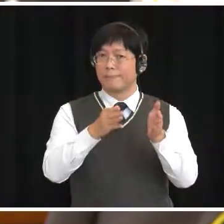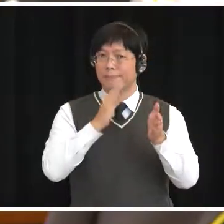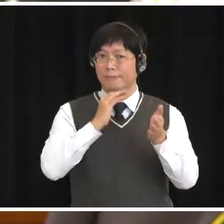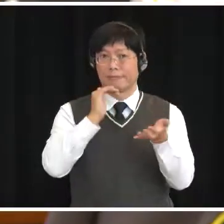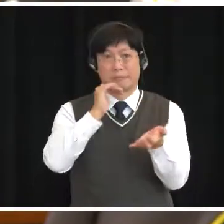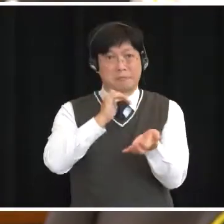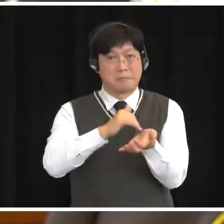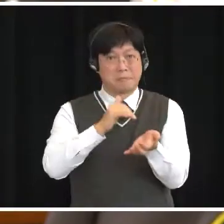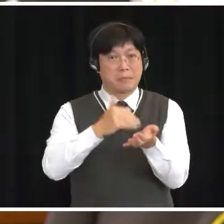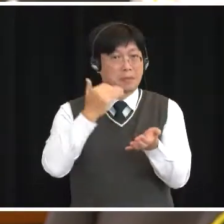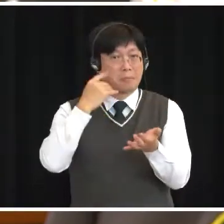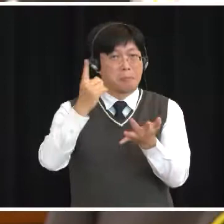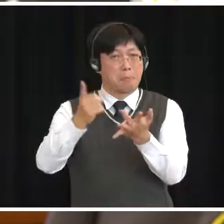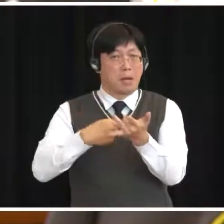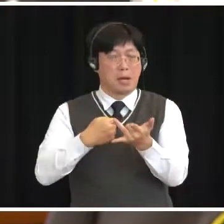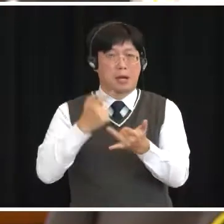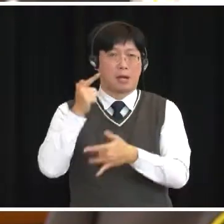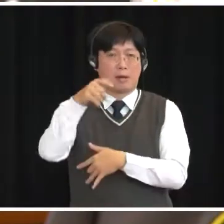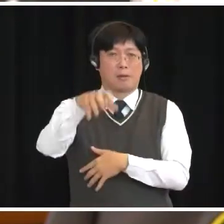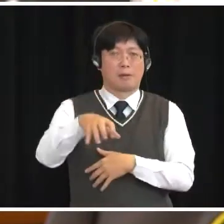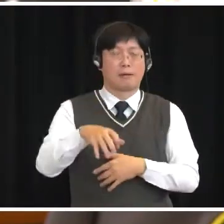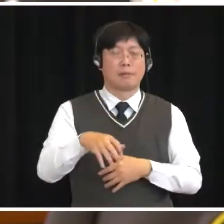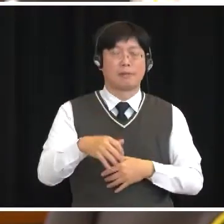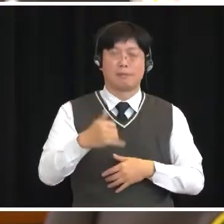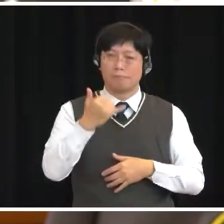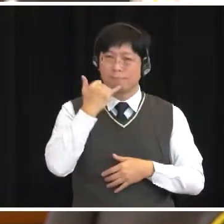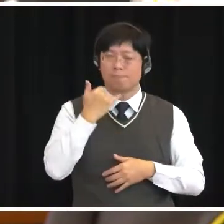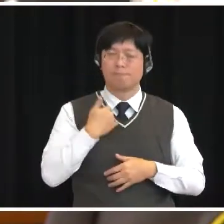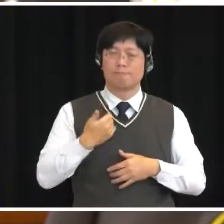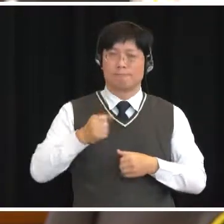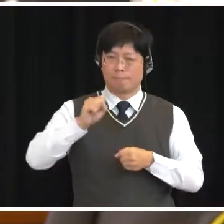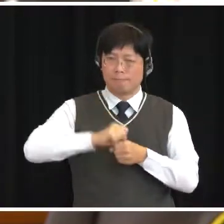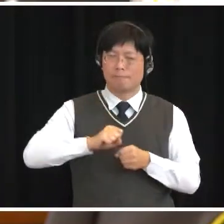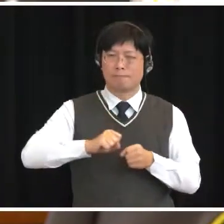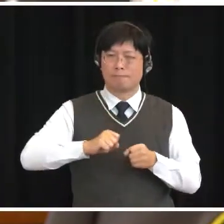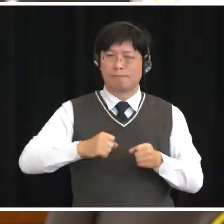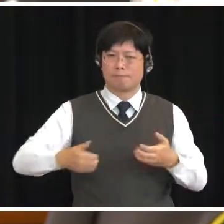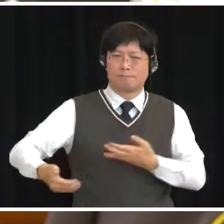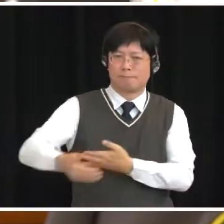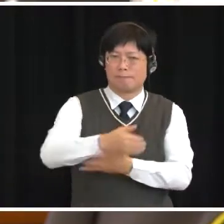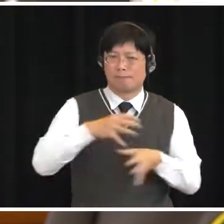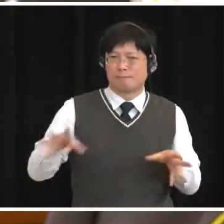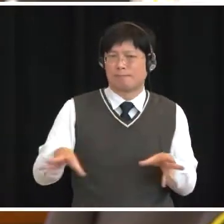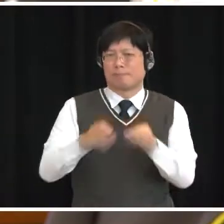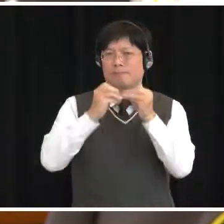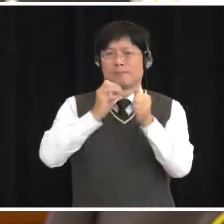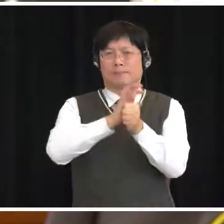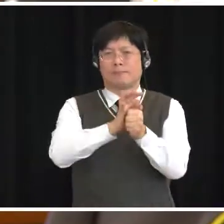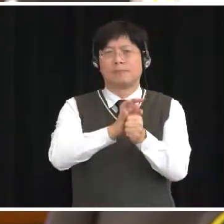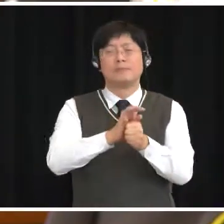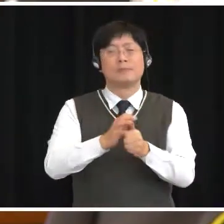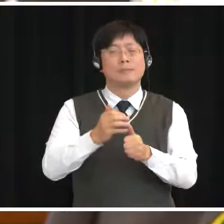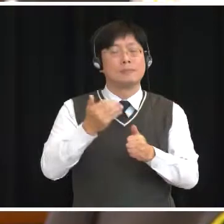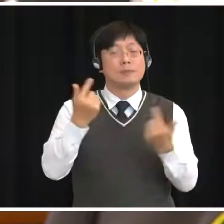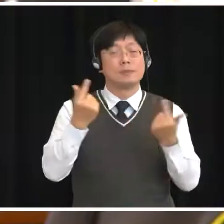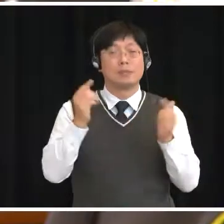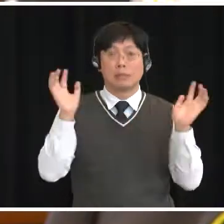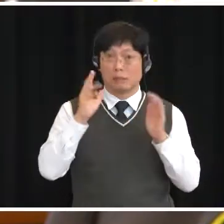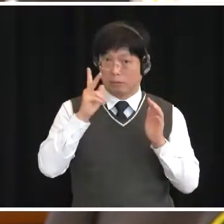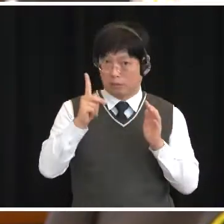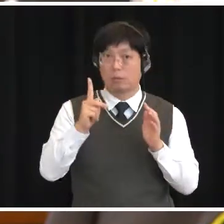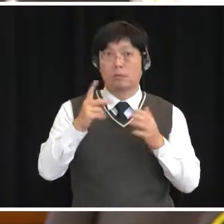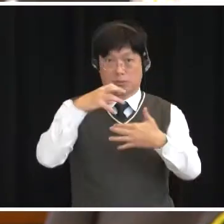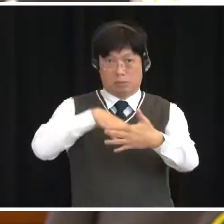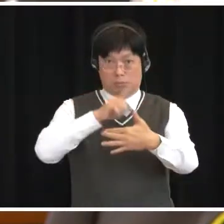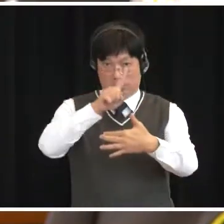governed by the National Health Insurance Administration under the MOHW. The IOS is an attempt to